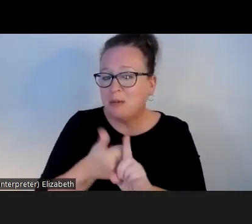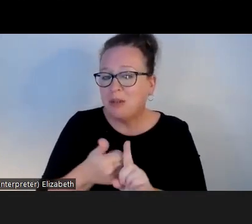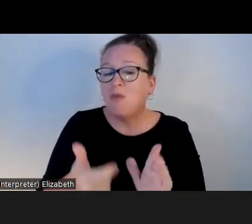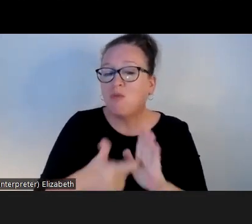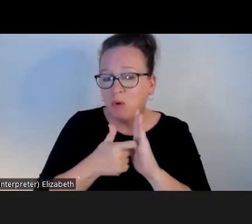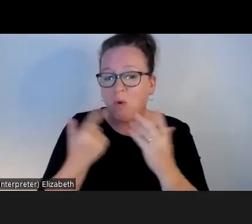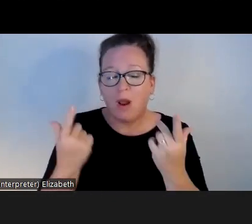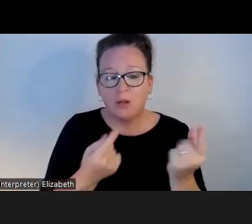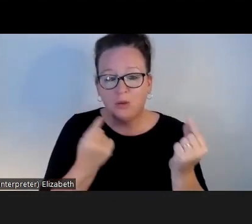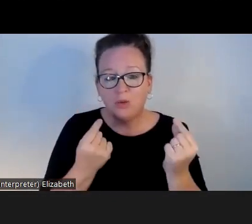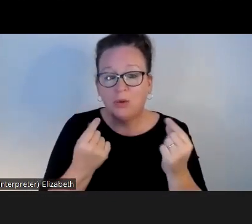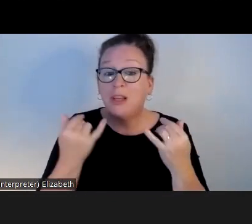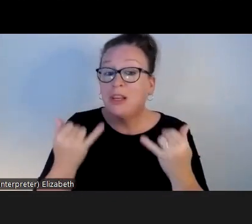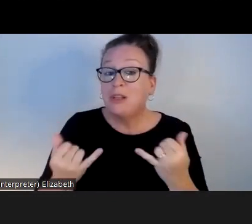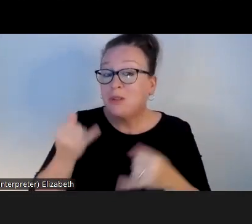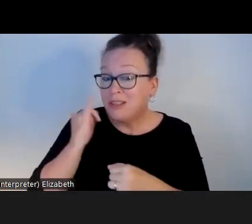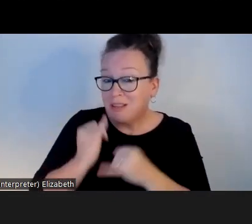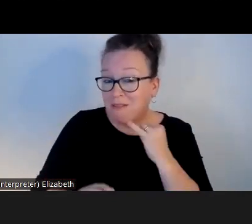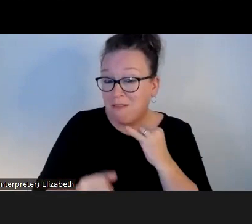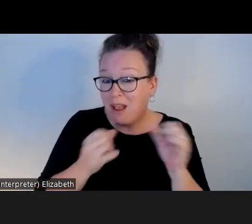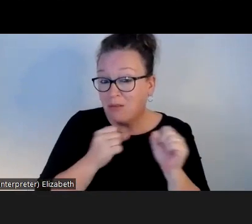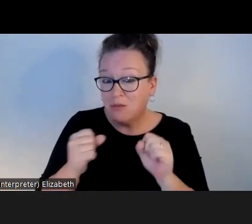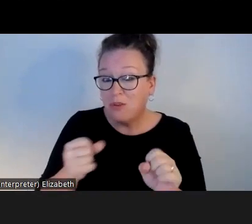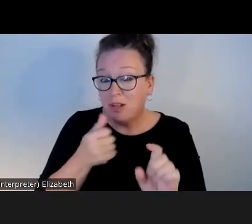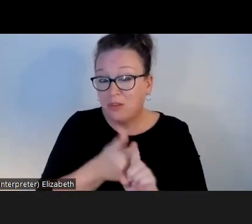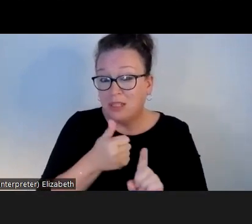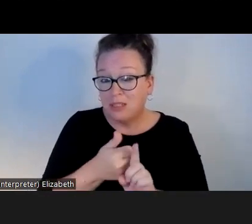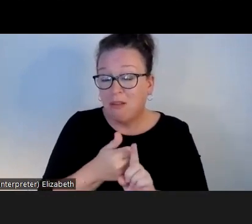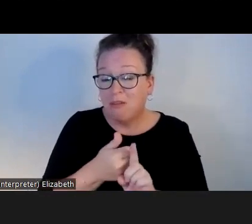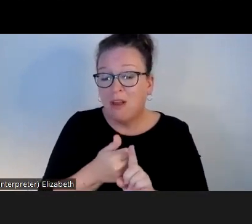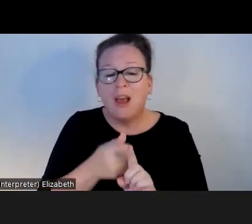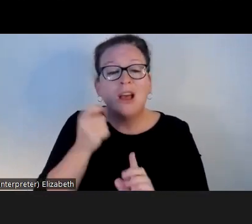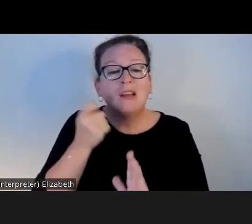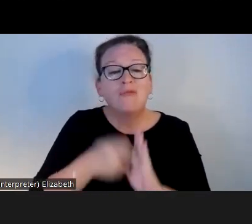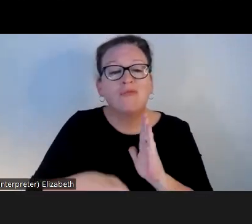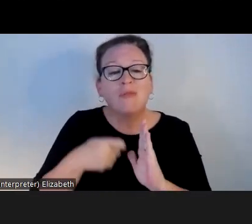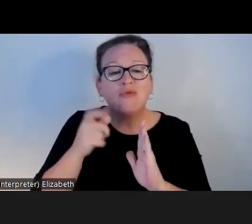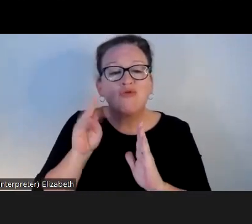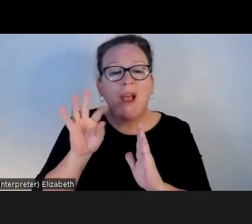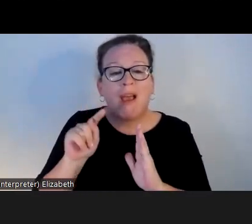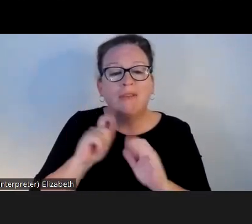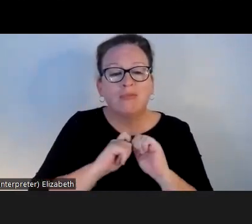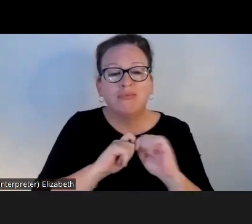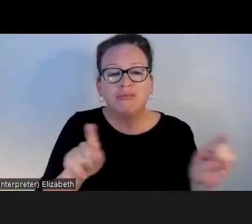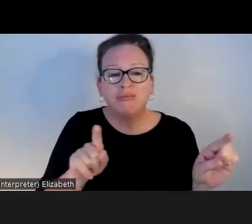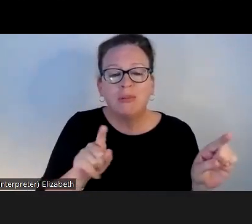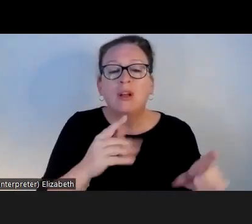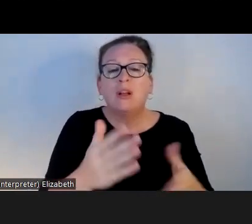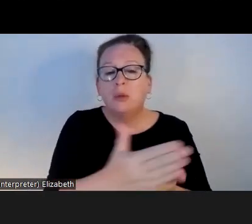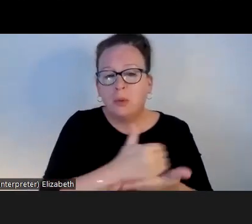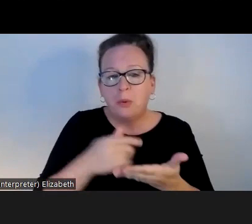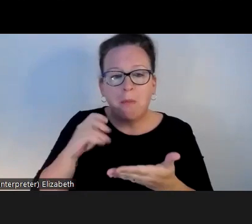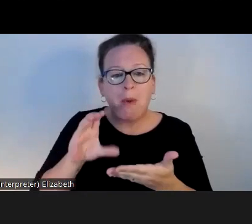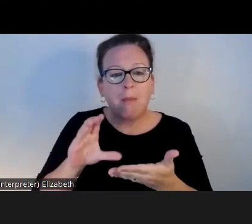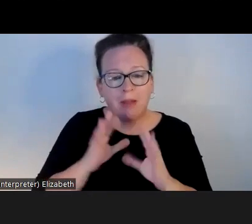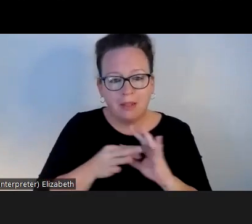So this is the final strategy. A draft went out. There was public comment that came in. Each agency worked